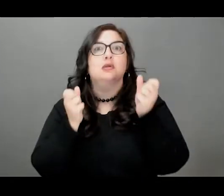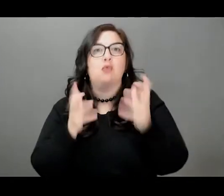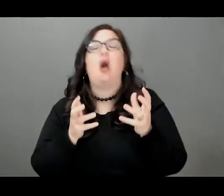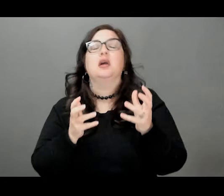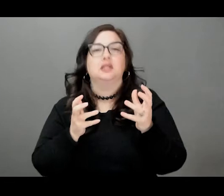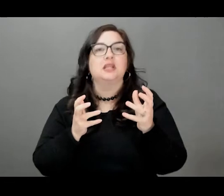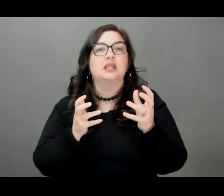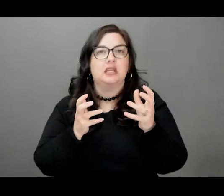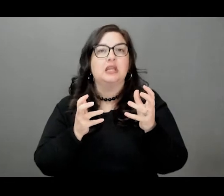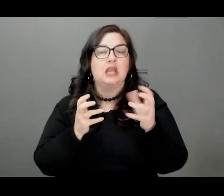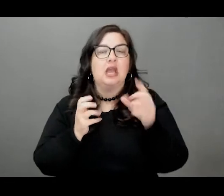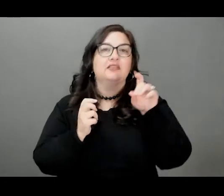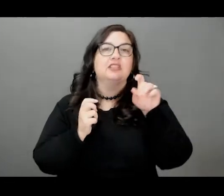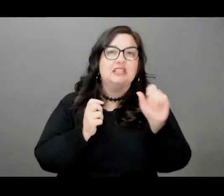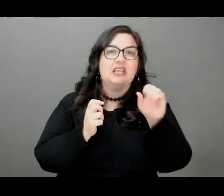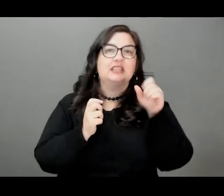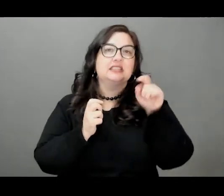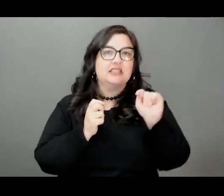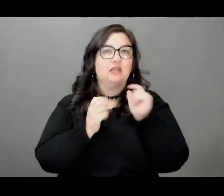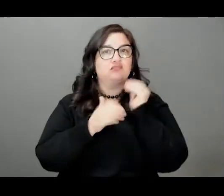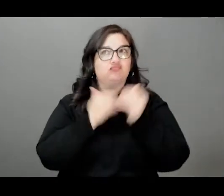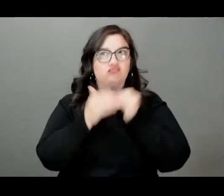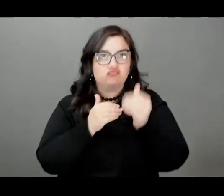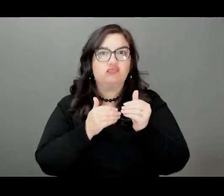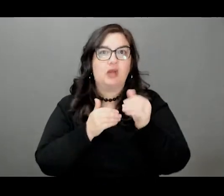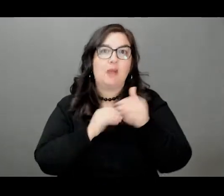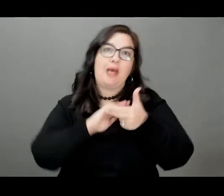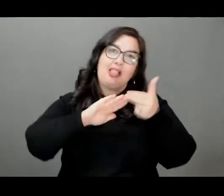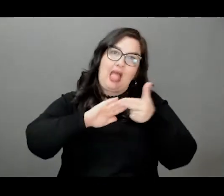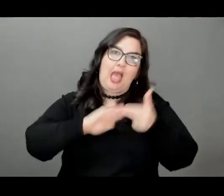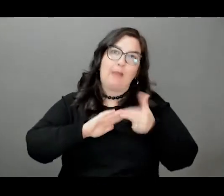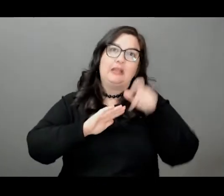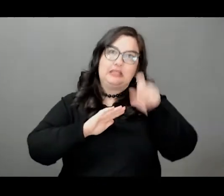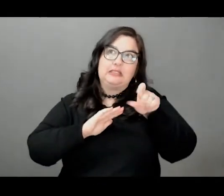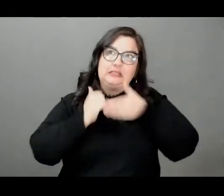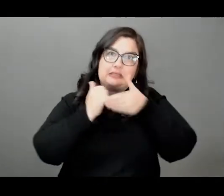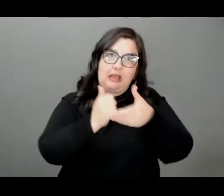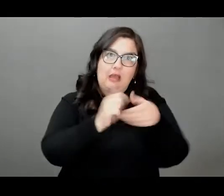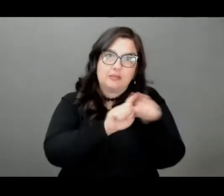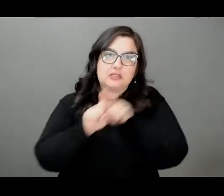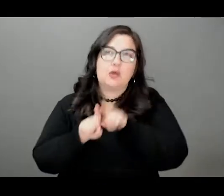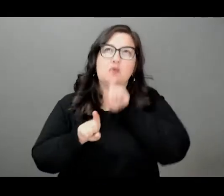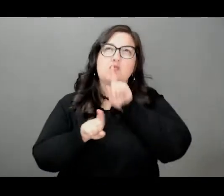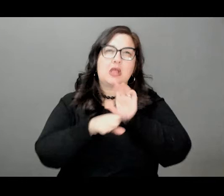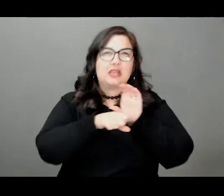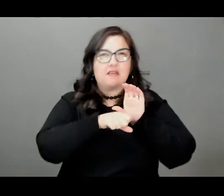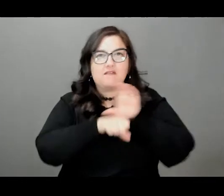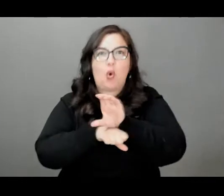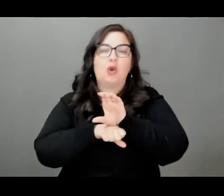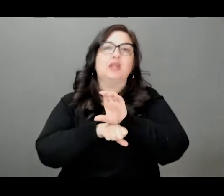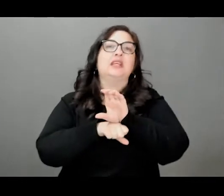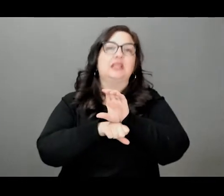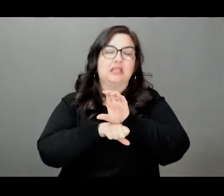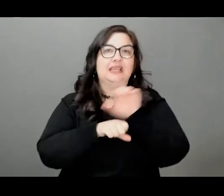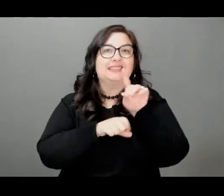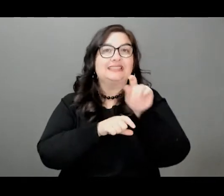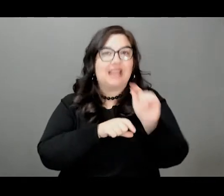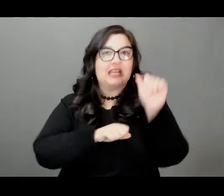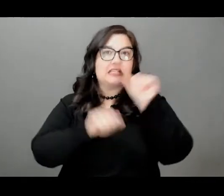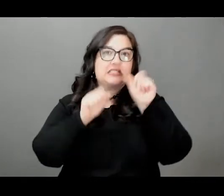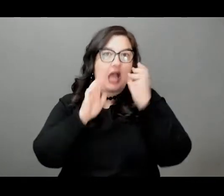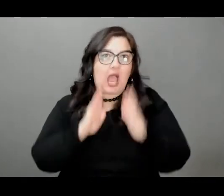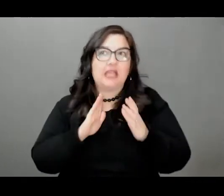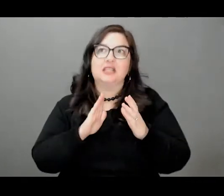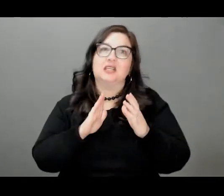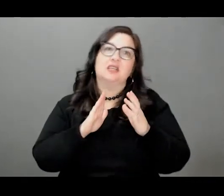to obviously you need large quantity of high quality data sets, but as the ML adoption is growing, the data labeling needs are also increasing, which is